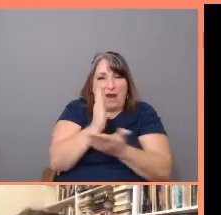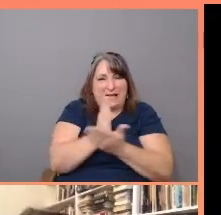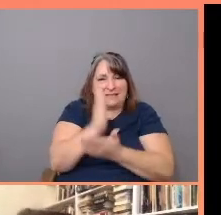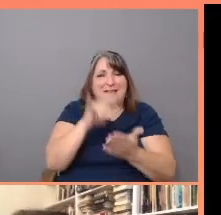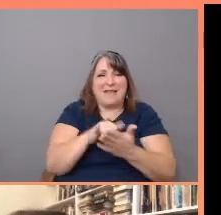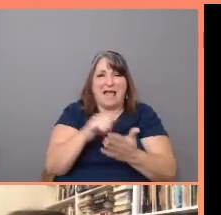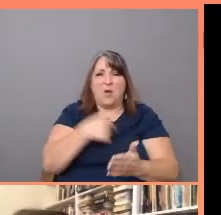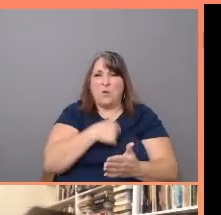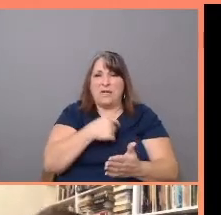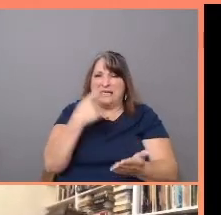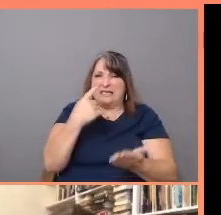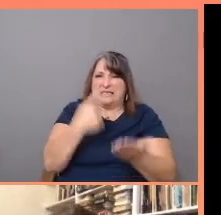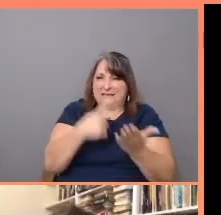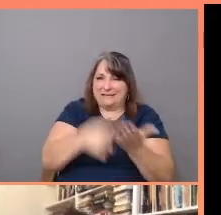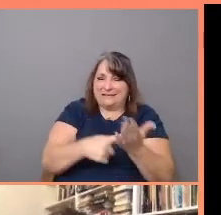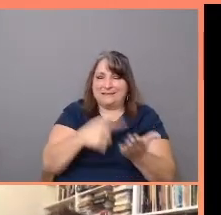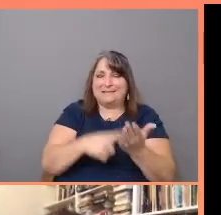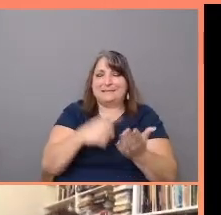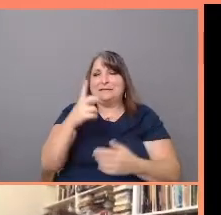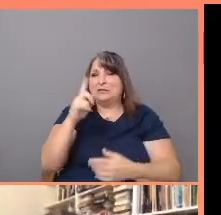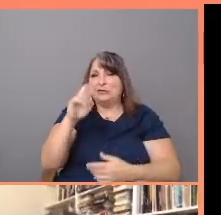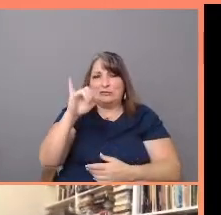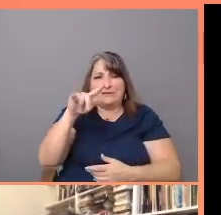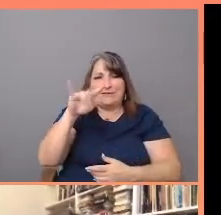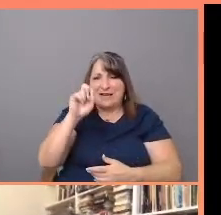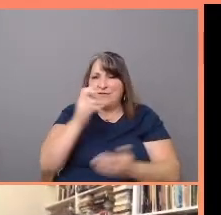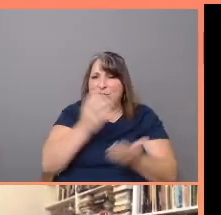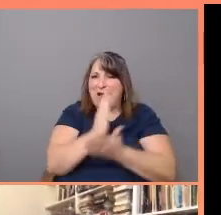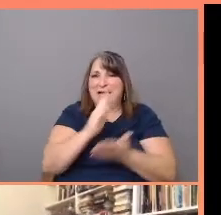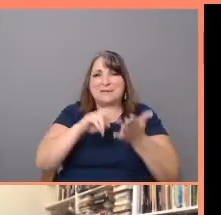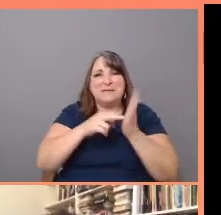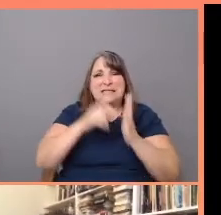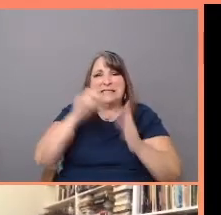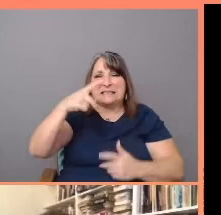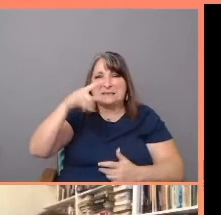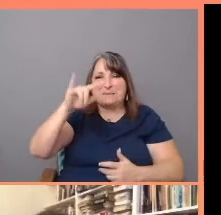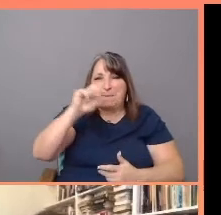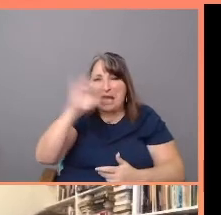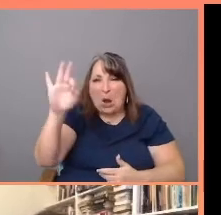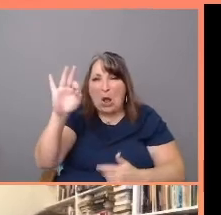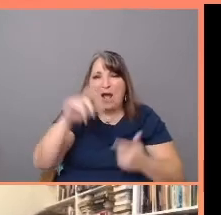about. Derivative rights being, spin-offs, prequels,